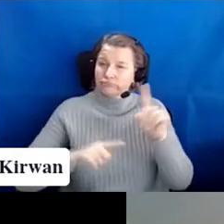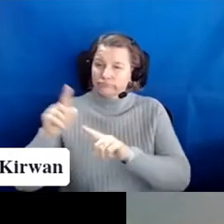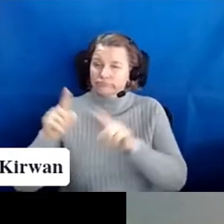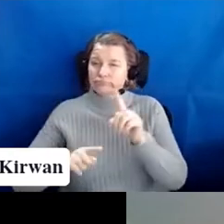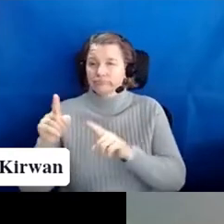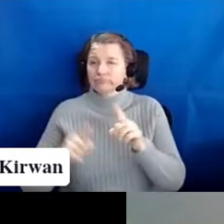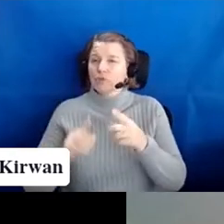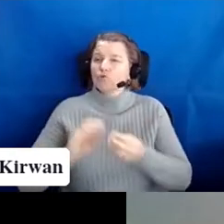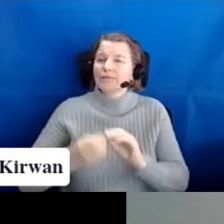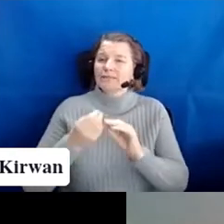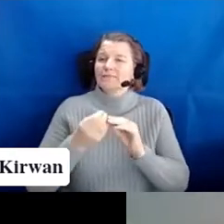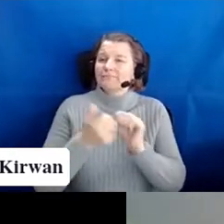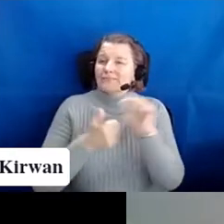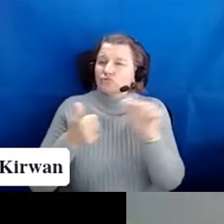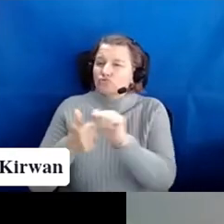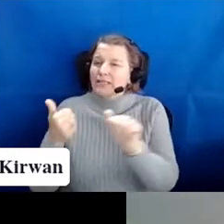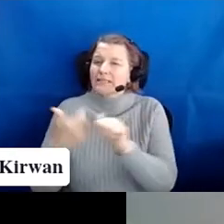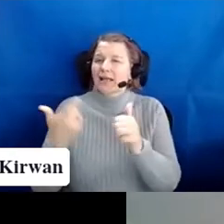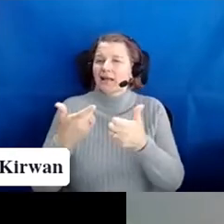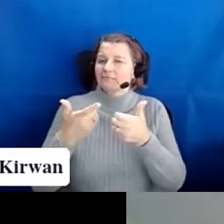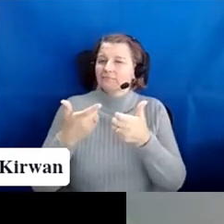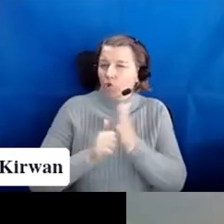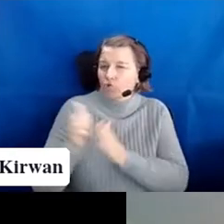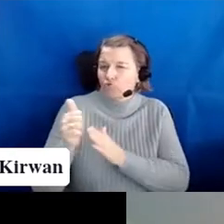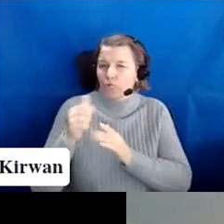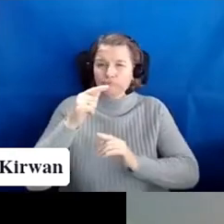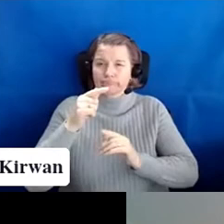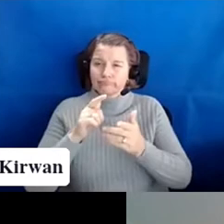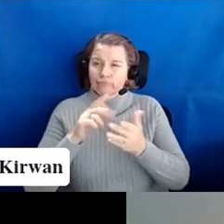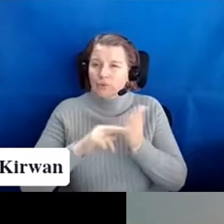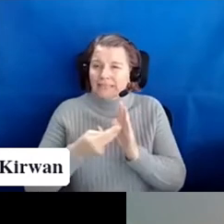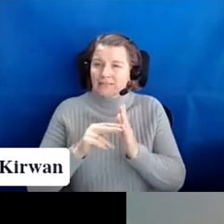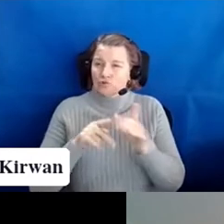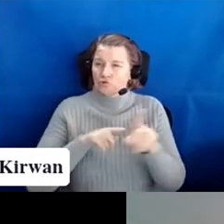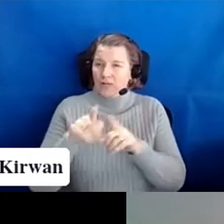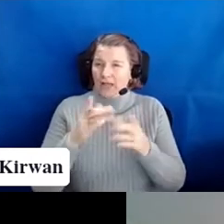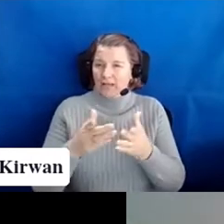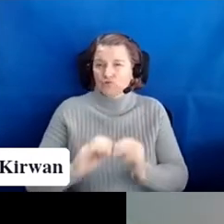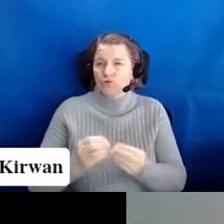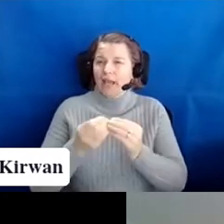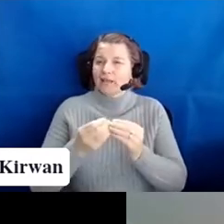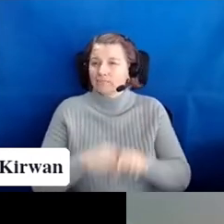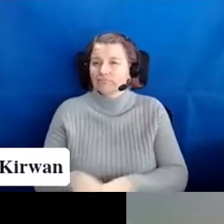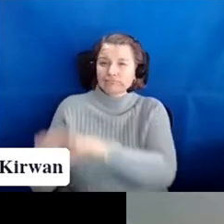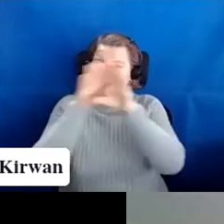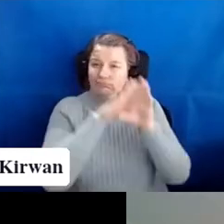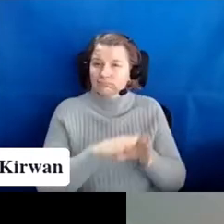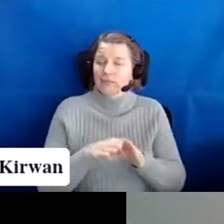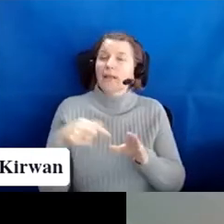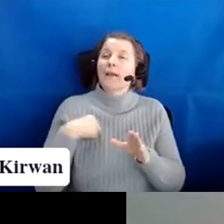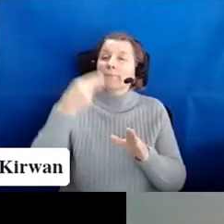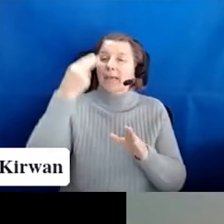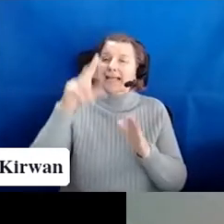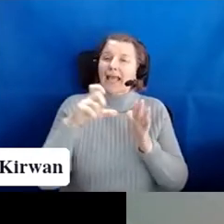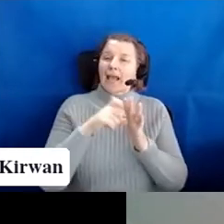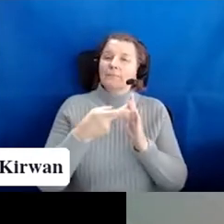cultural organizations to create a fair and skilled sector. My name is Donald Hyslop. I'm the chair of